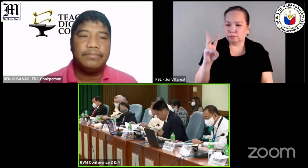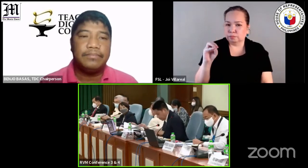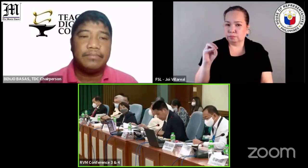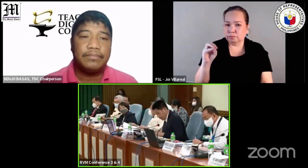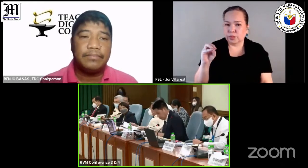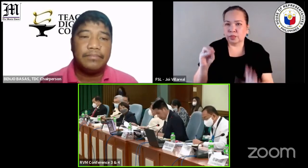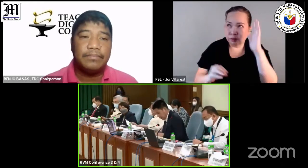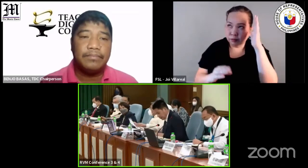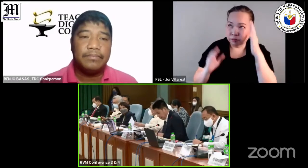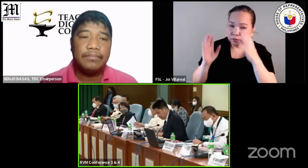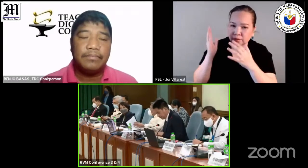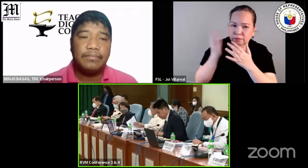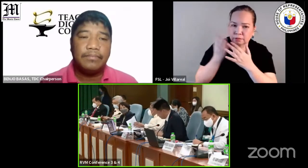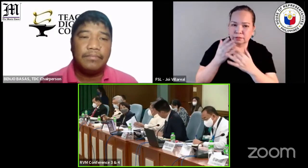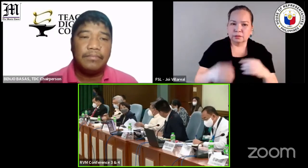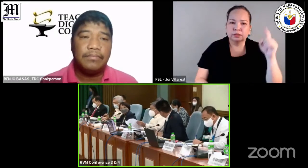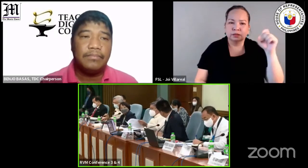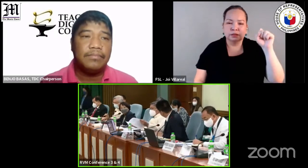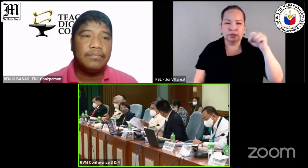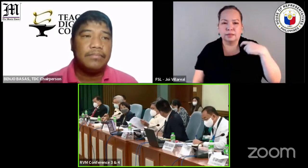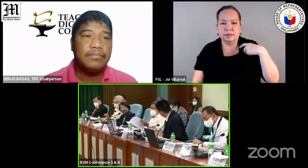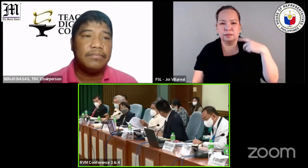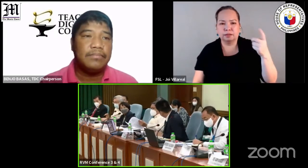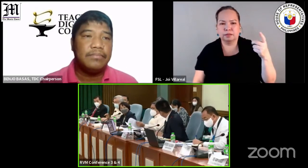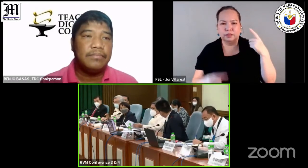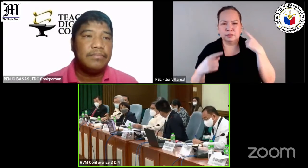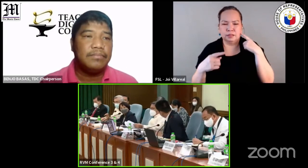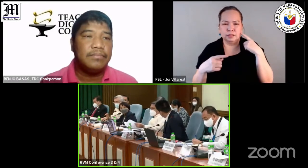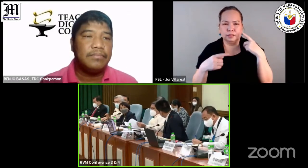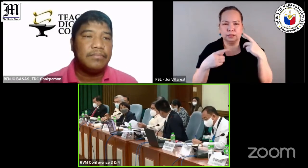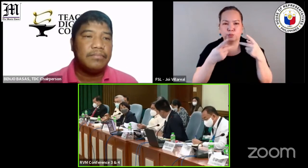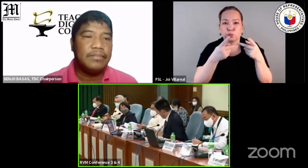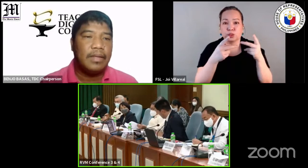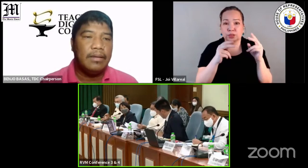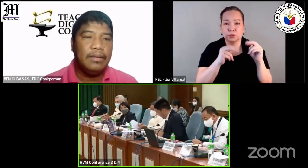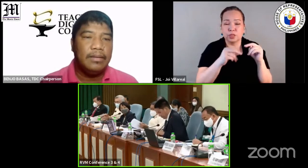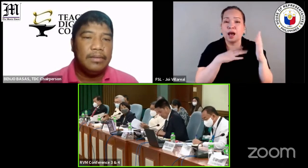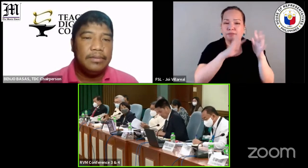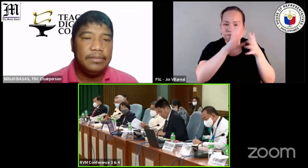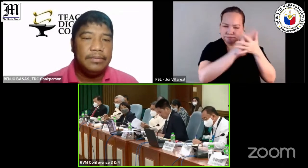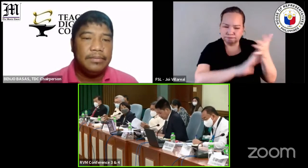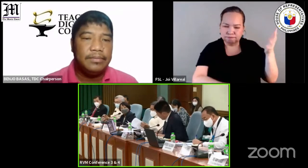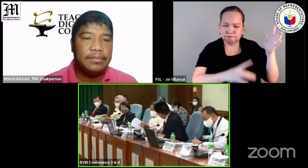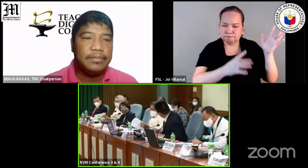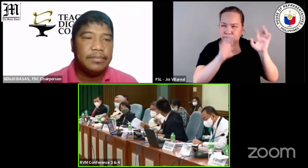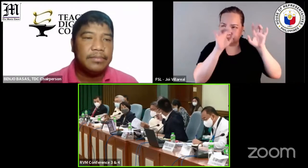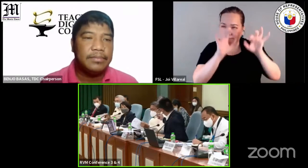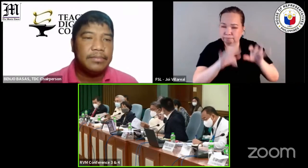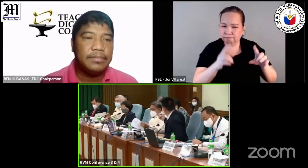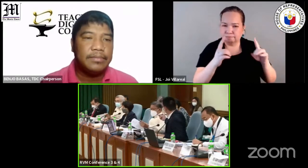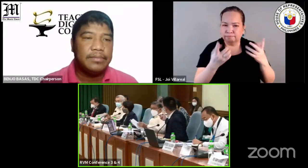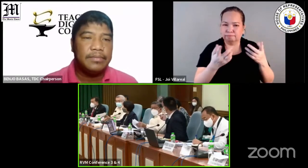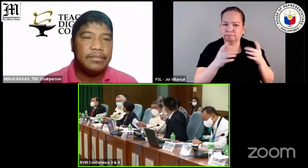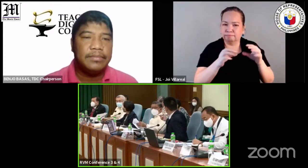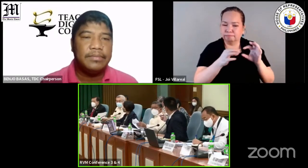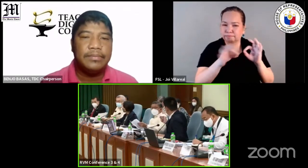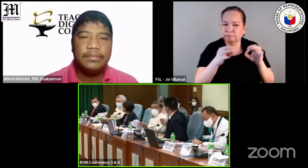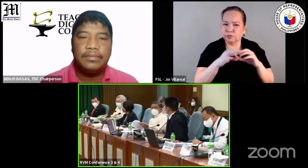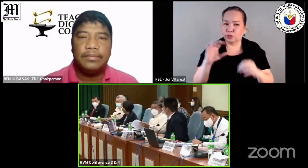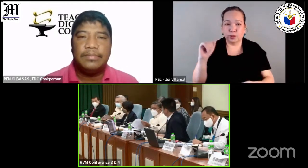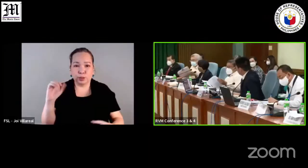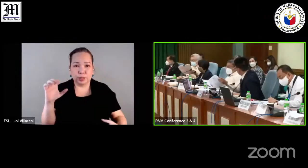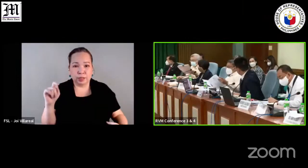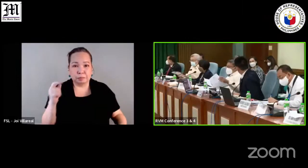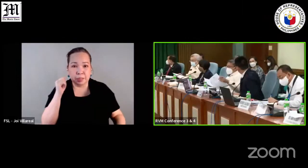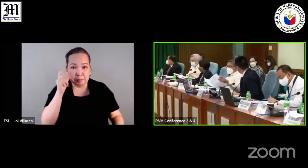Chair, Honorable Castro, you recognize? Meron din po yatang position yung Act, Alliance of Concerned Teachers. Pwede rin po natin silang